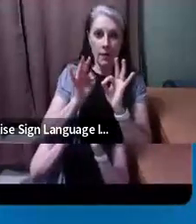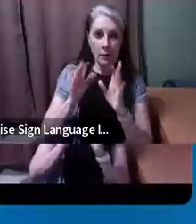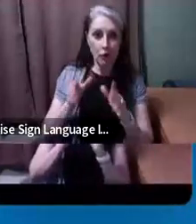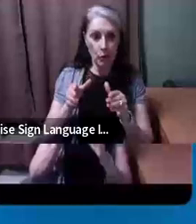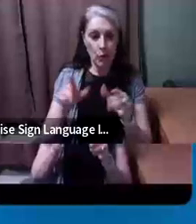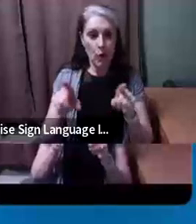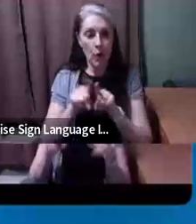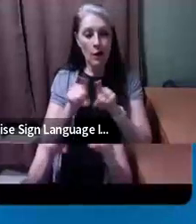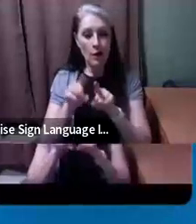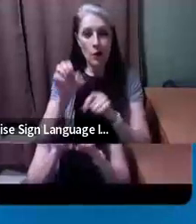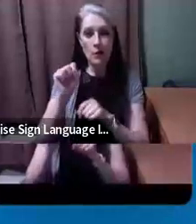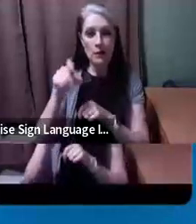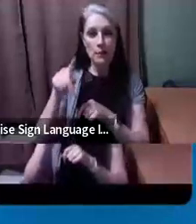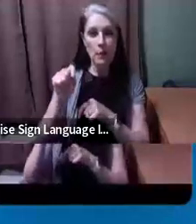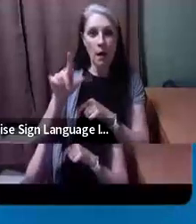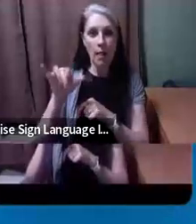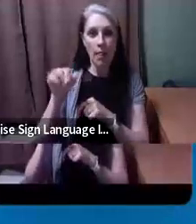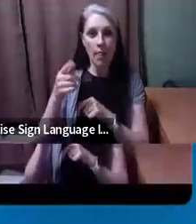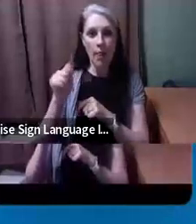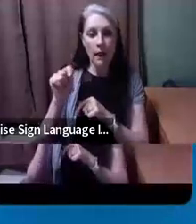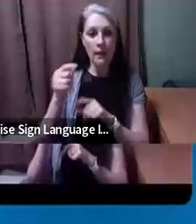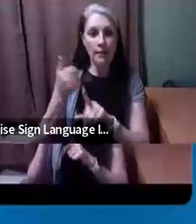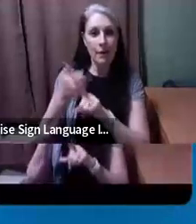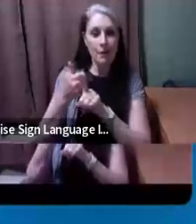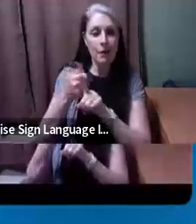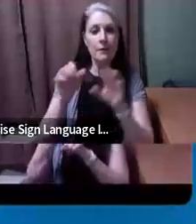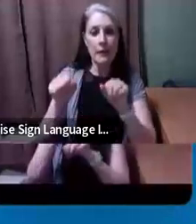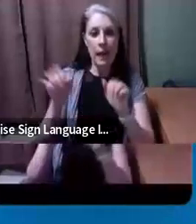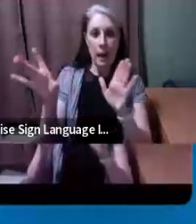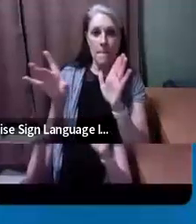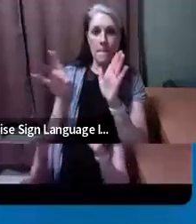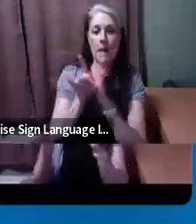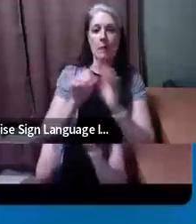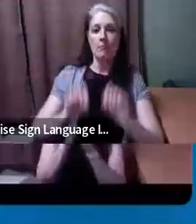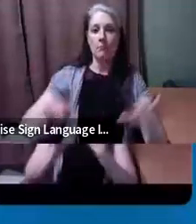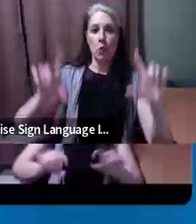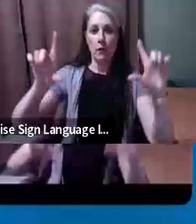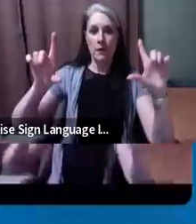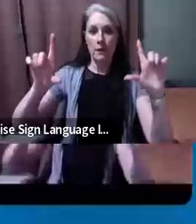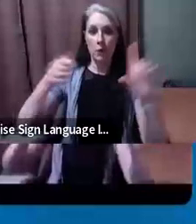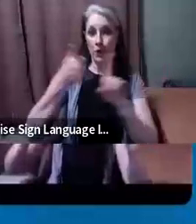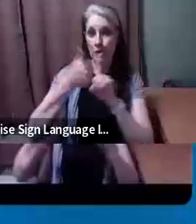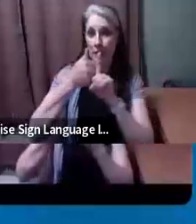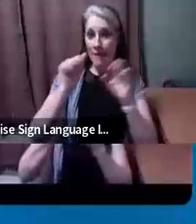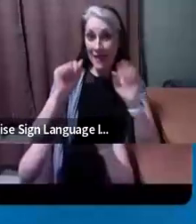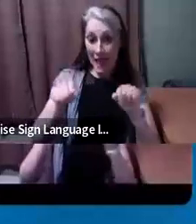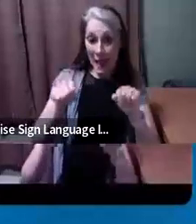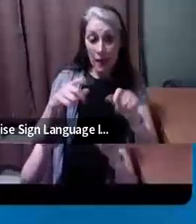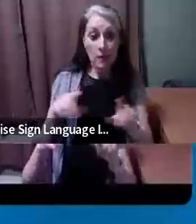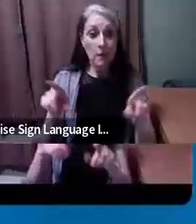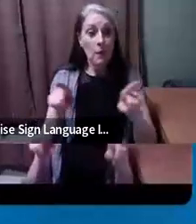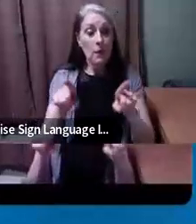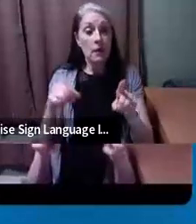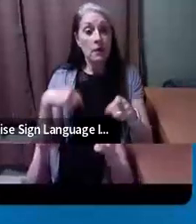They've also spotlighted themselves, so you can pin them to make that more visible for yourself. Spanish interpretation is